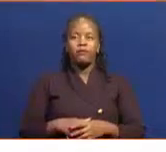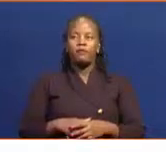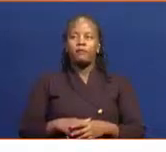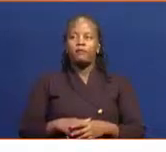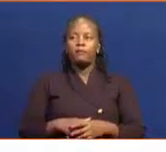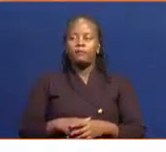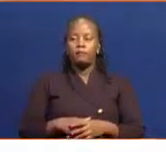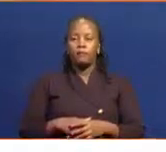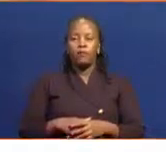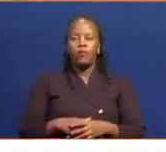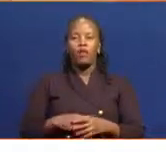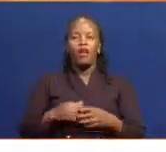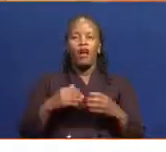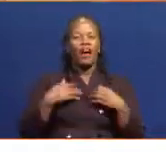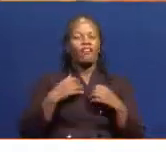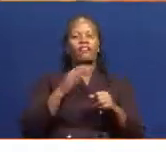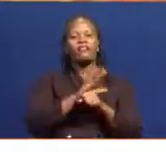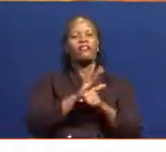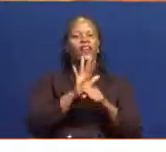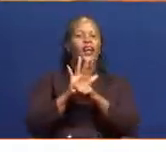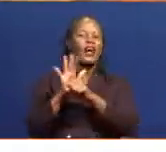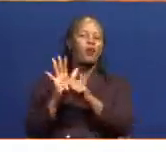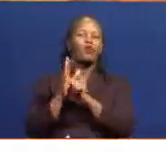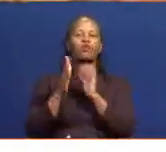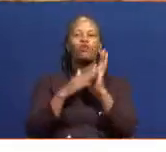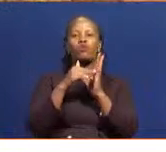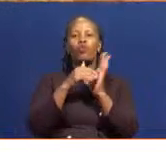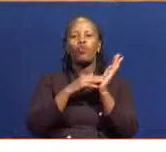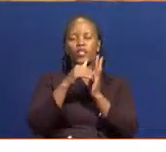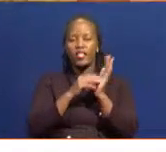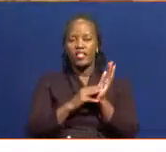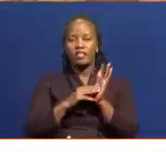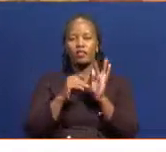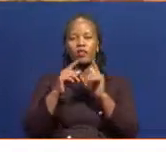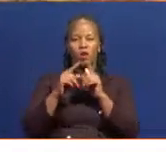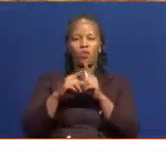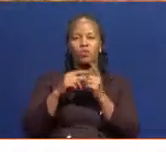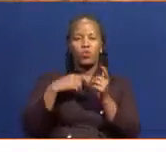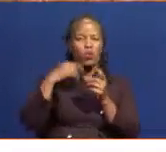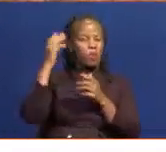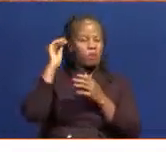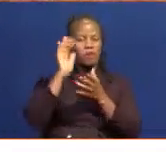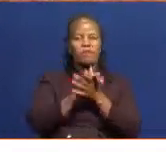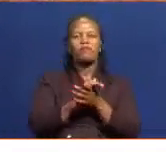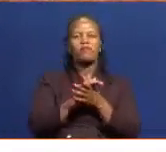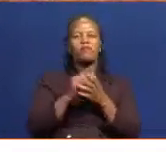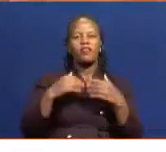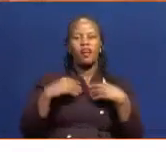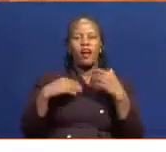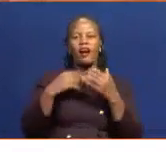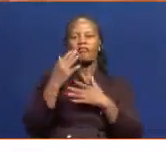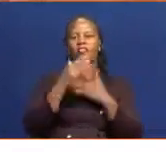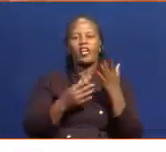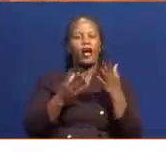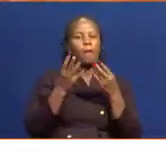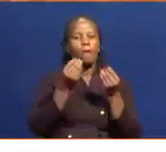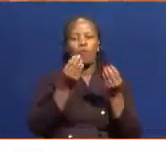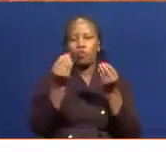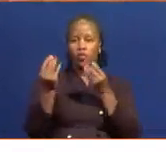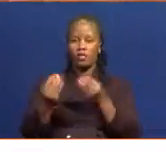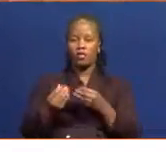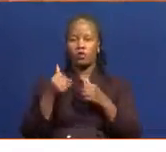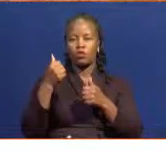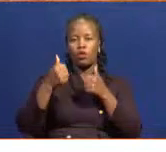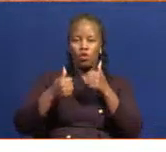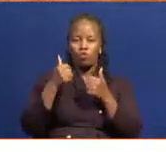Don't have a lot of weaknesses. Their biggest problem is competition. I believe some of these riders could easily come down to South Africa and be as good as our riders down there.